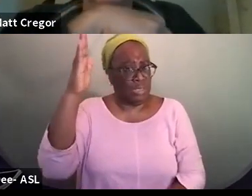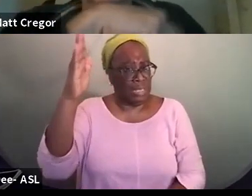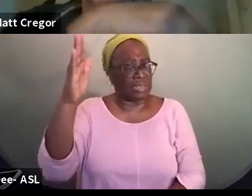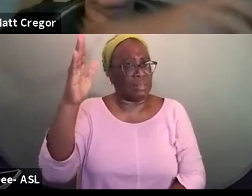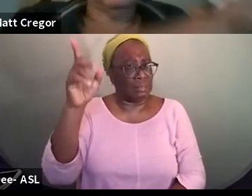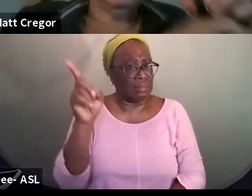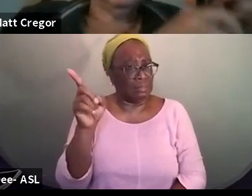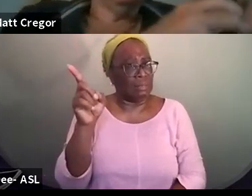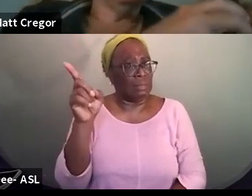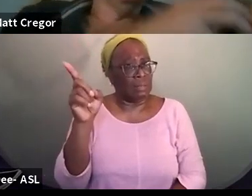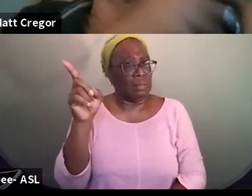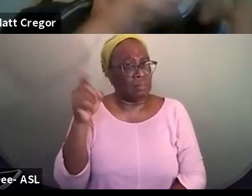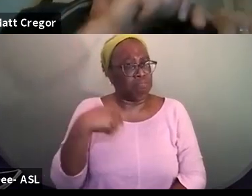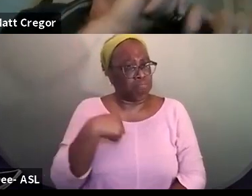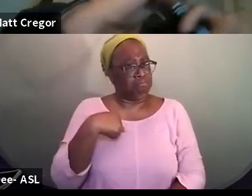presentation.